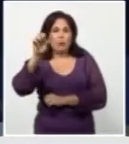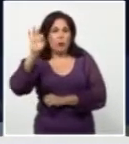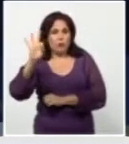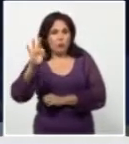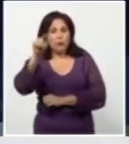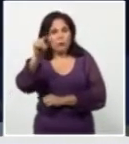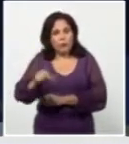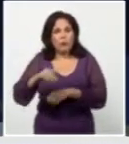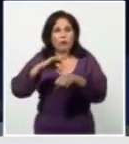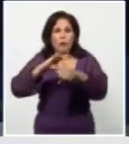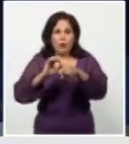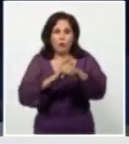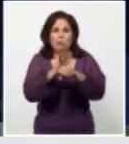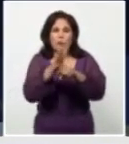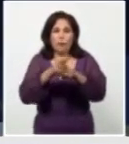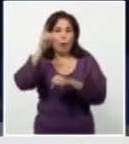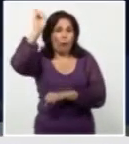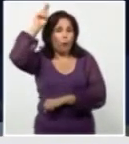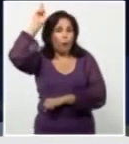199,696,